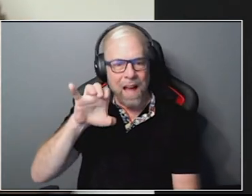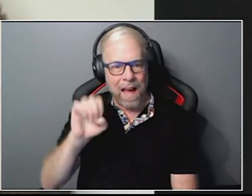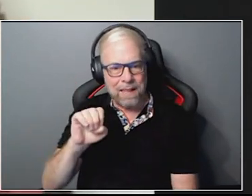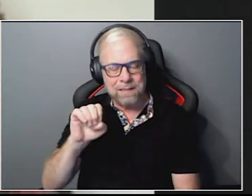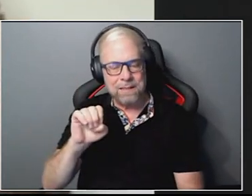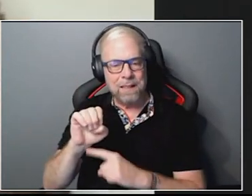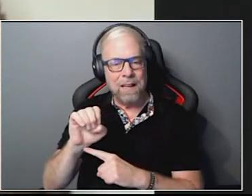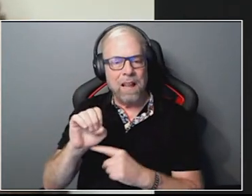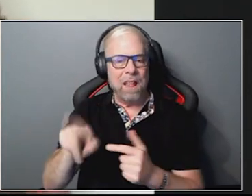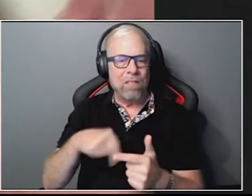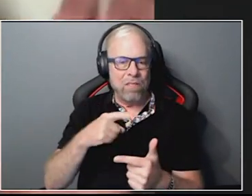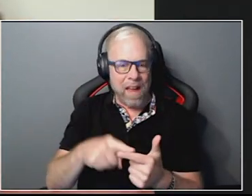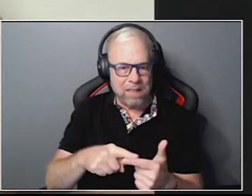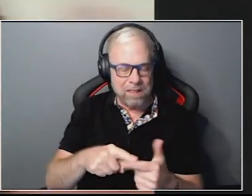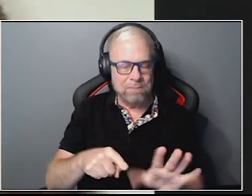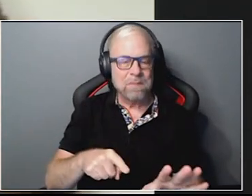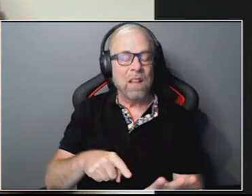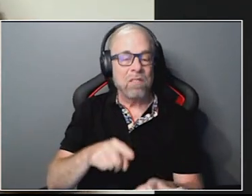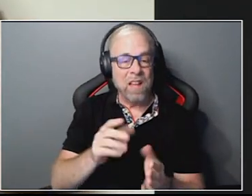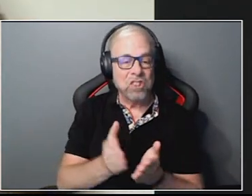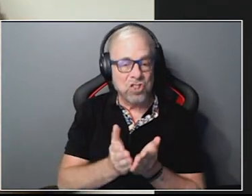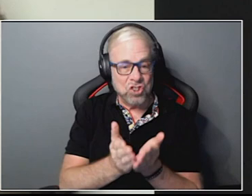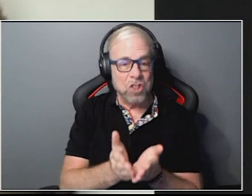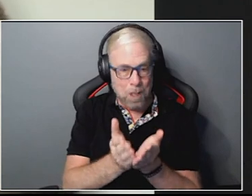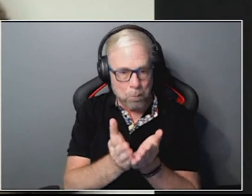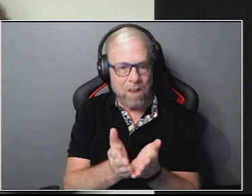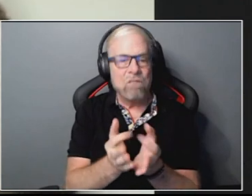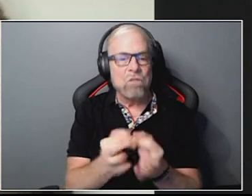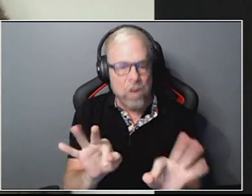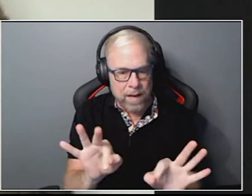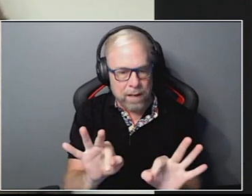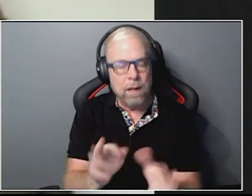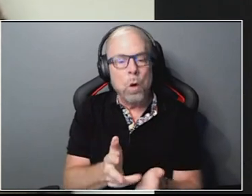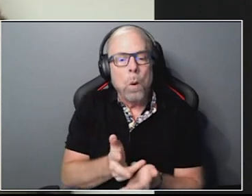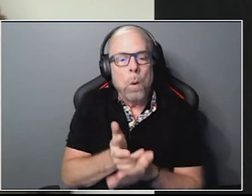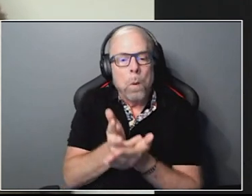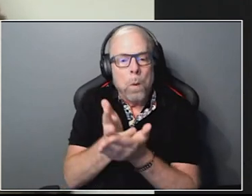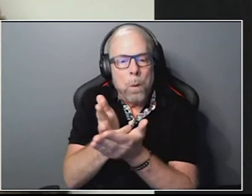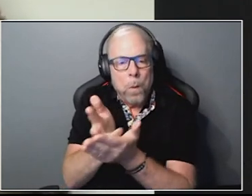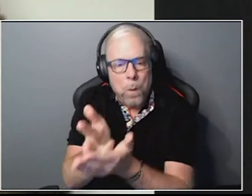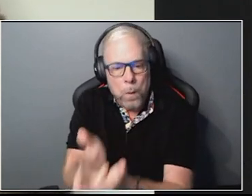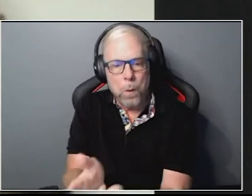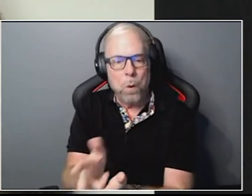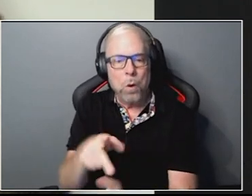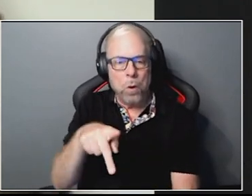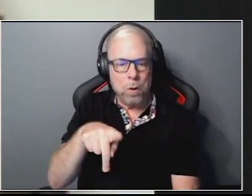get the ship free, and then we make it into port. Well, once we get there,